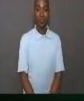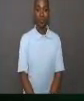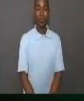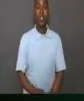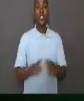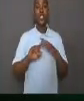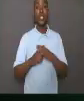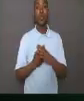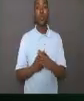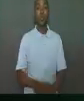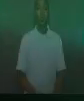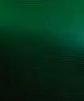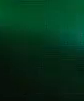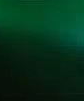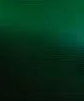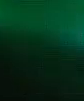Begin.